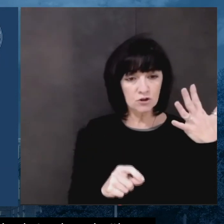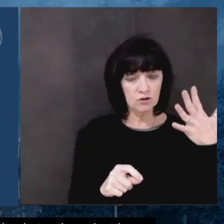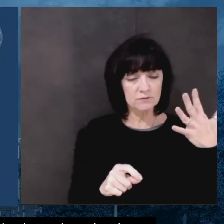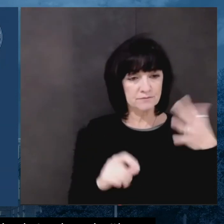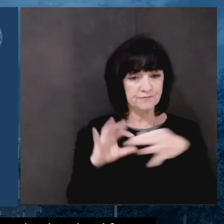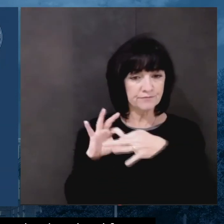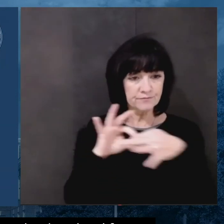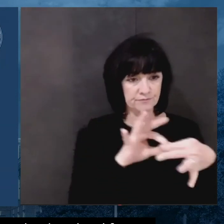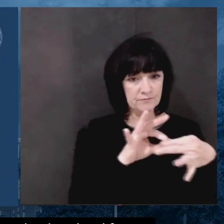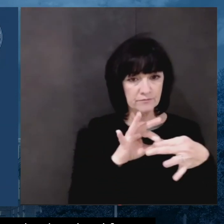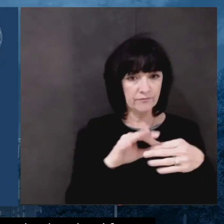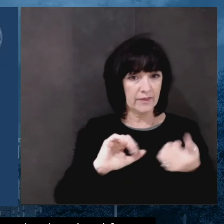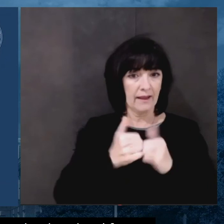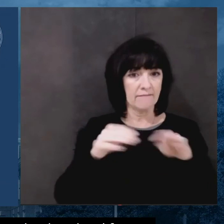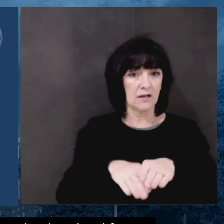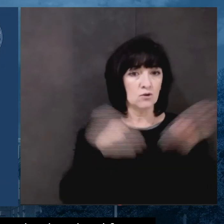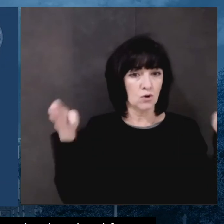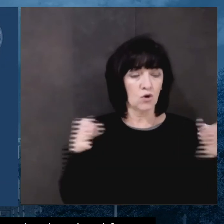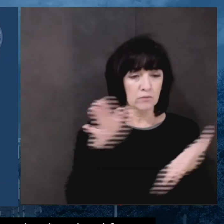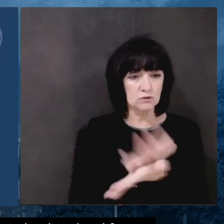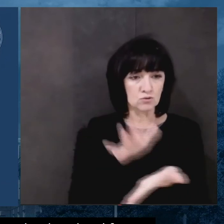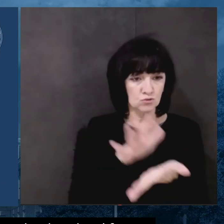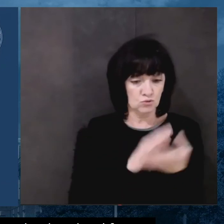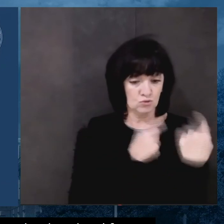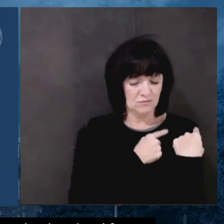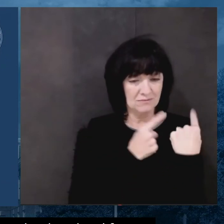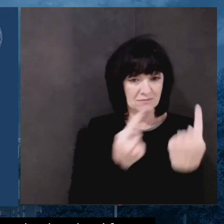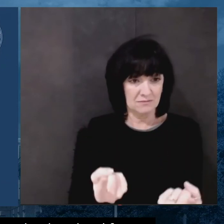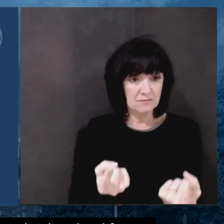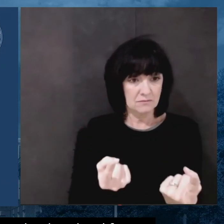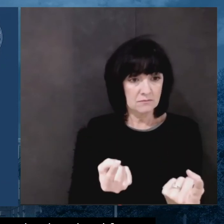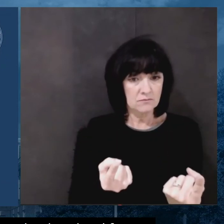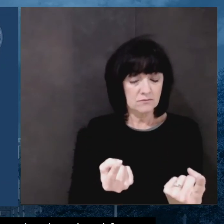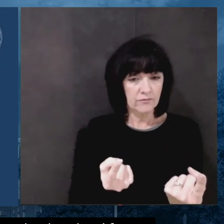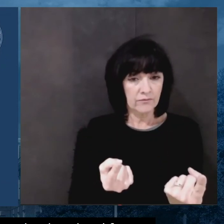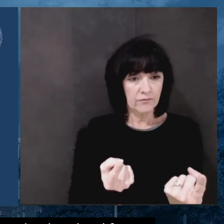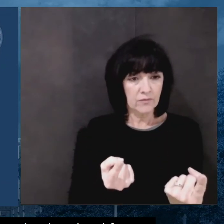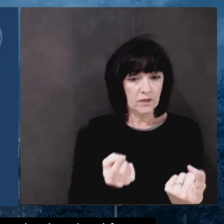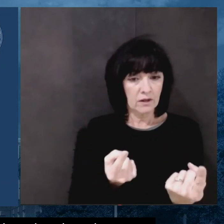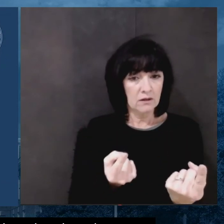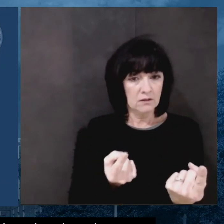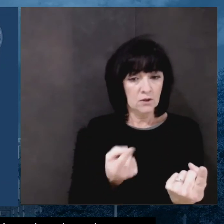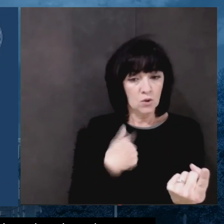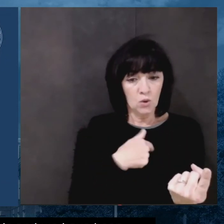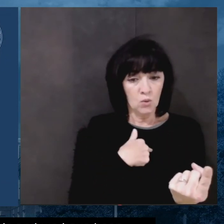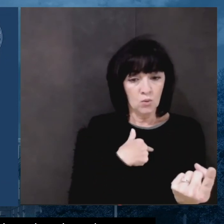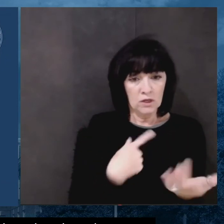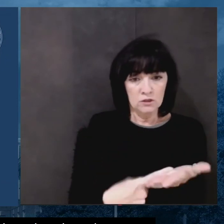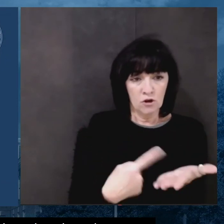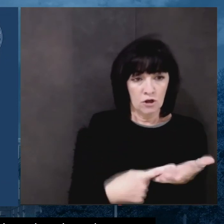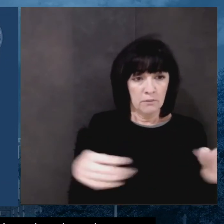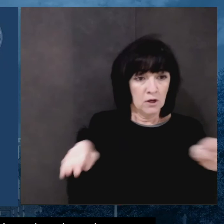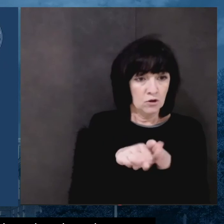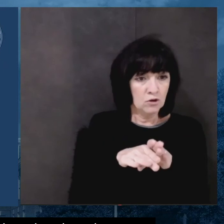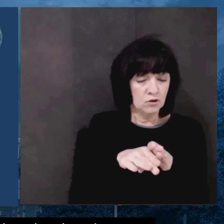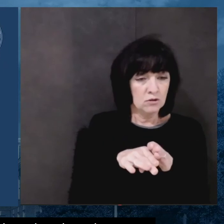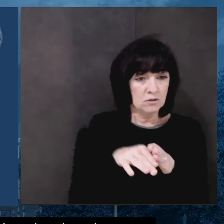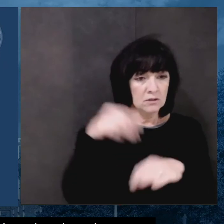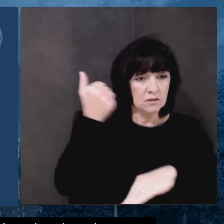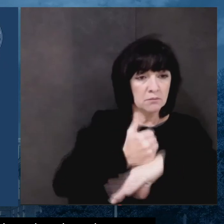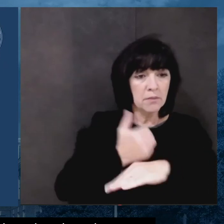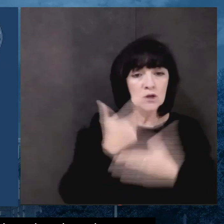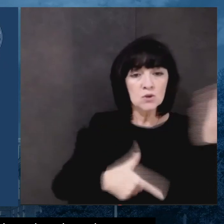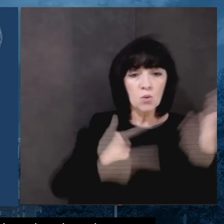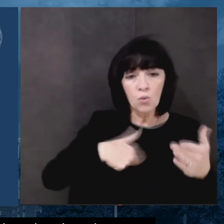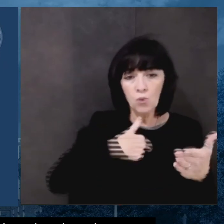to the reopening of the schools. We've been saying for some time with respect to closing the schools, particularly based on what we've learned